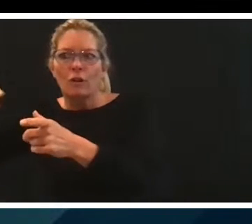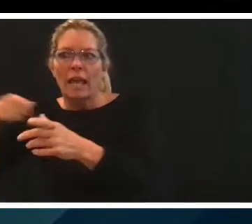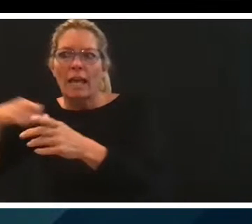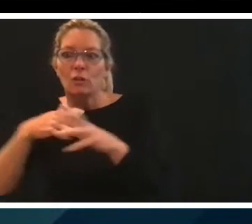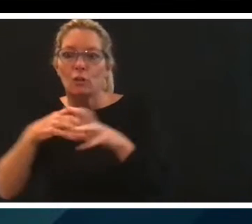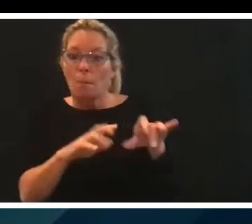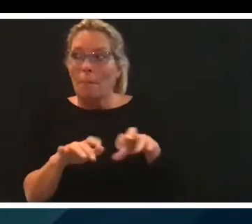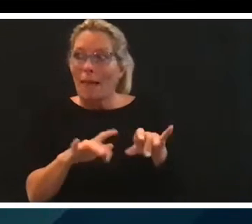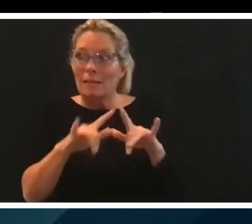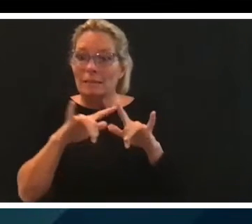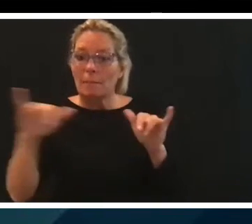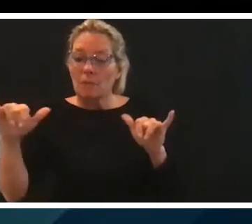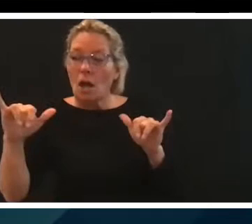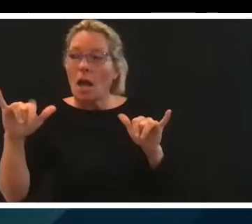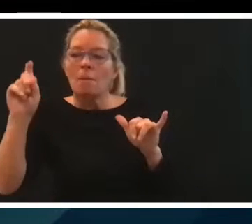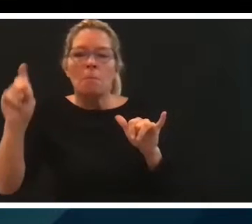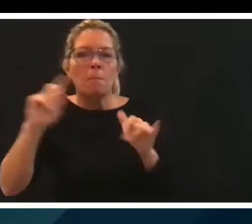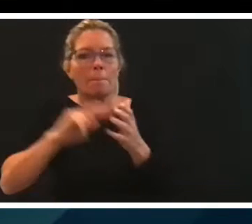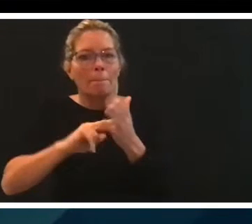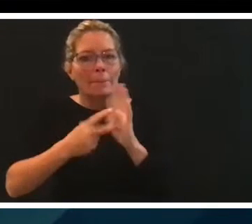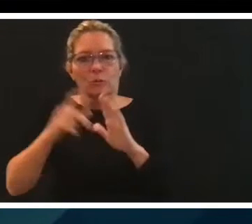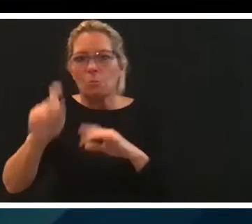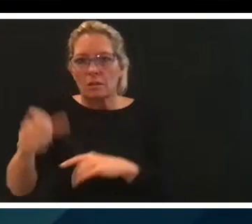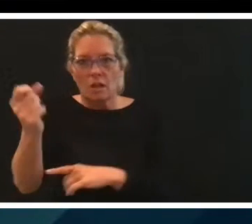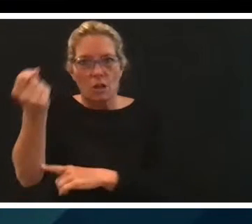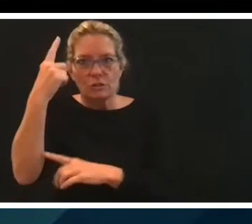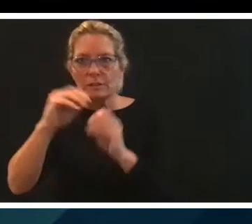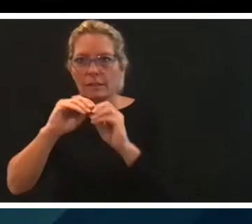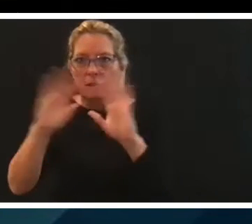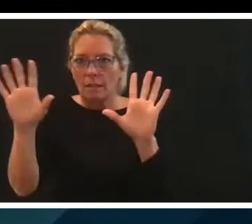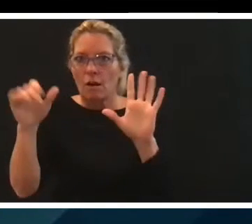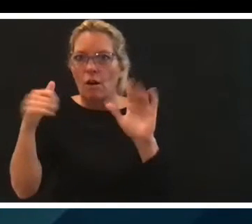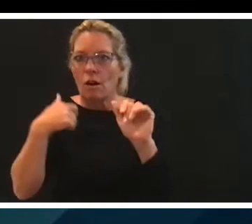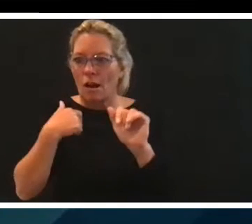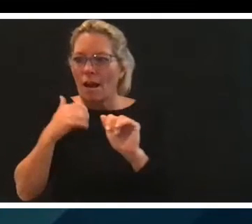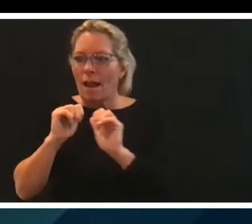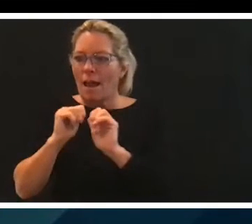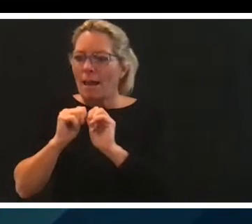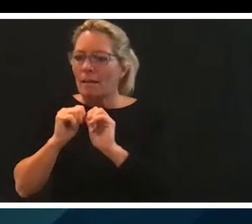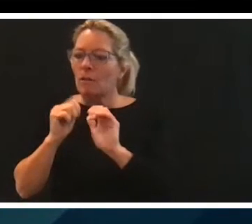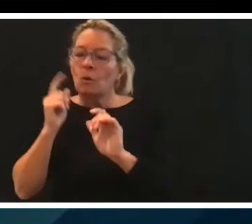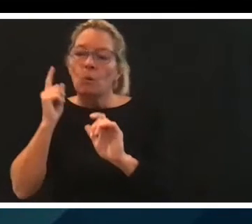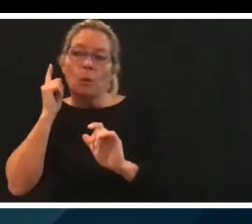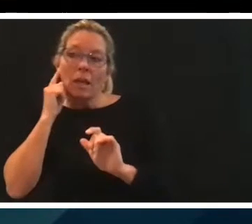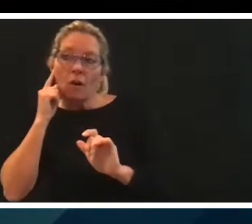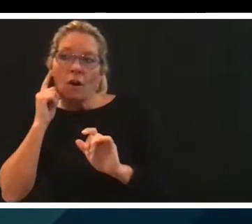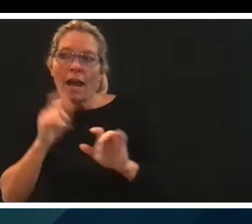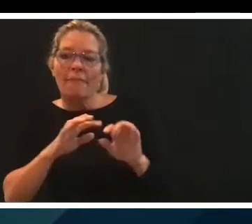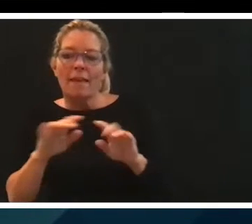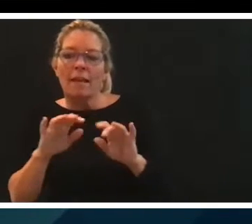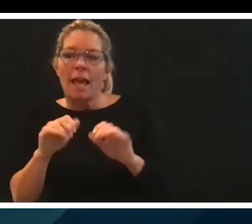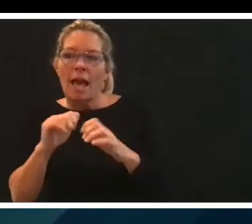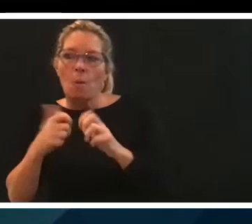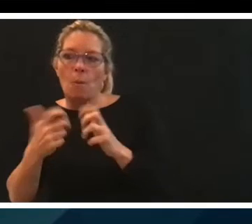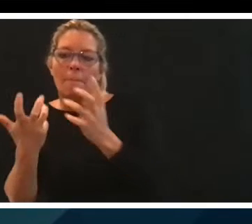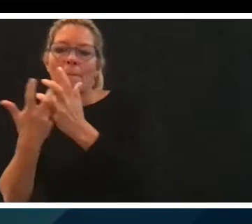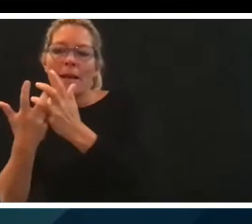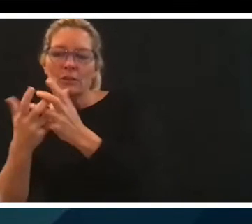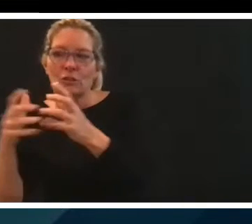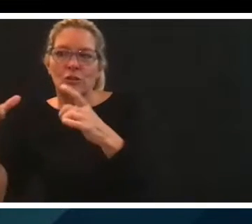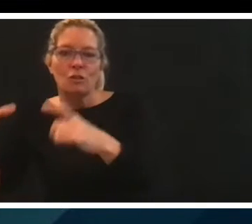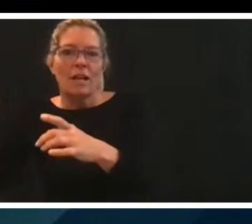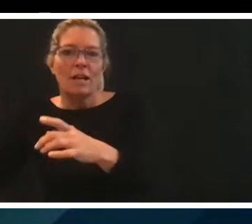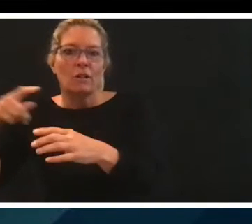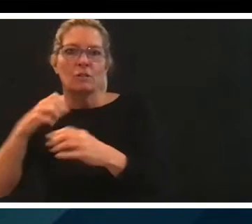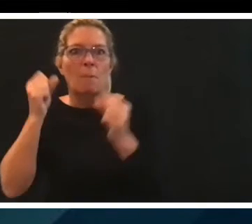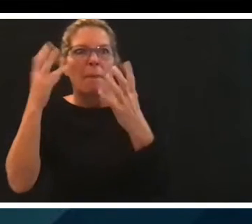fast not only what you're hearing but how to fit into it. So that made me a guy that everybody wanted to be in a